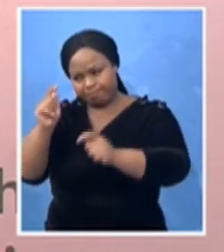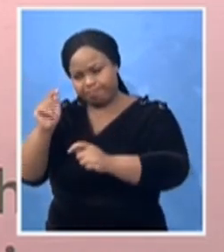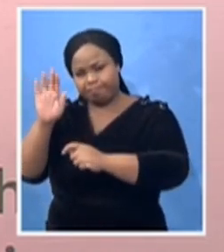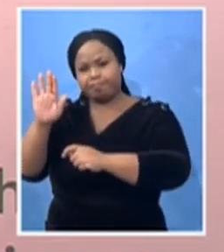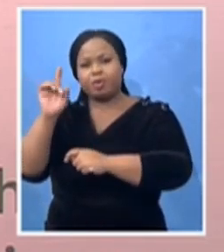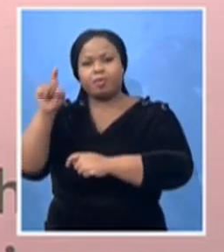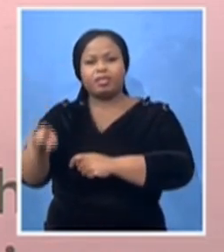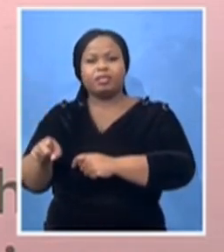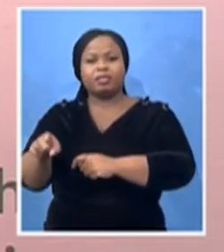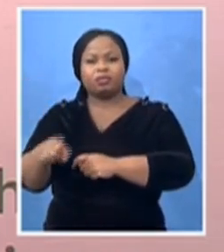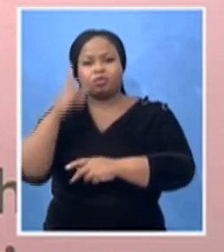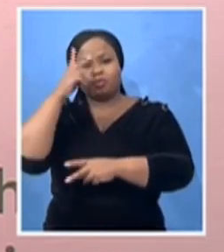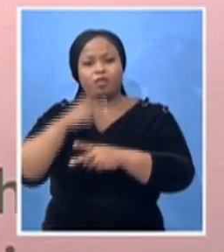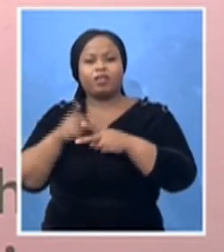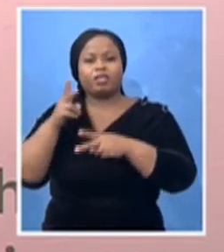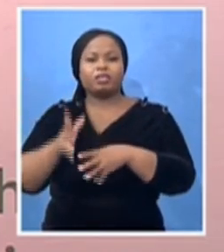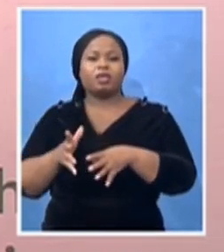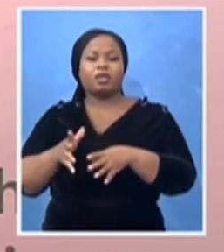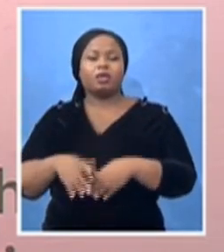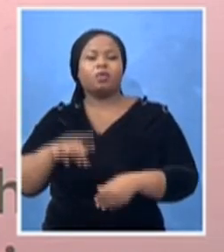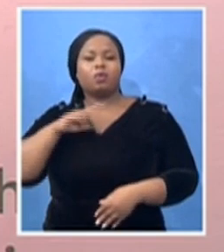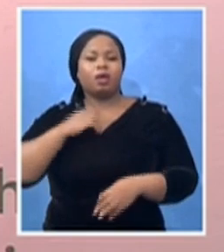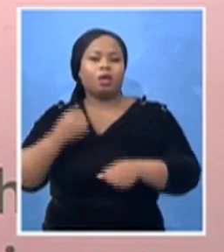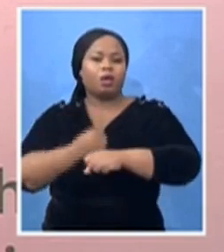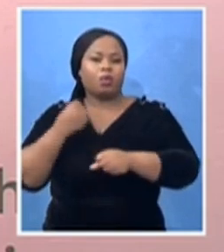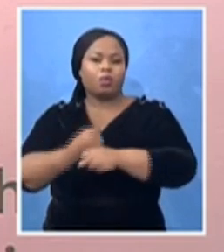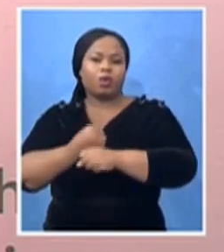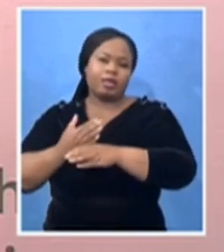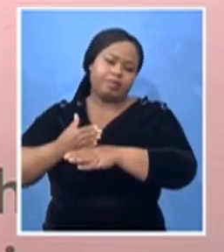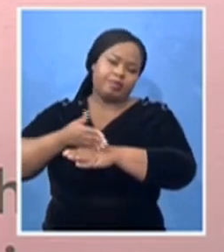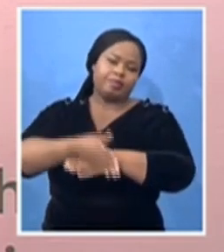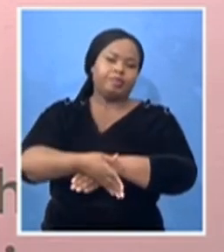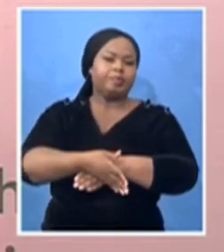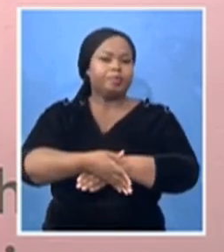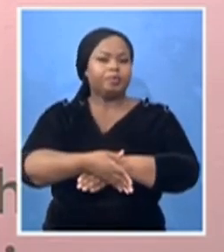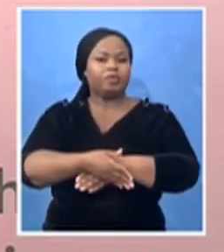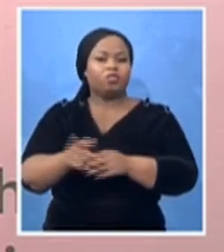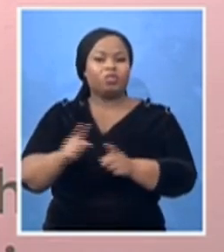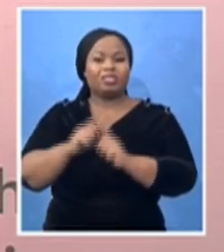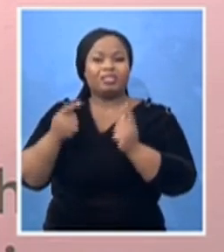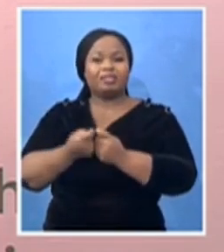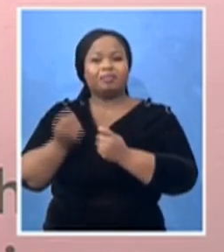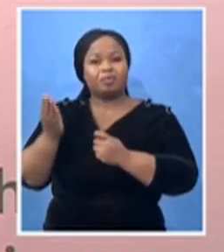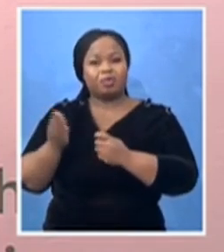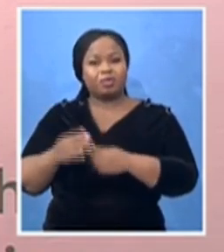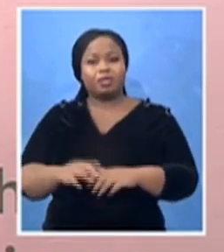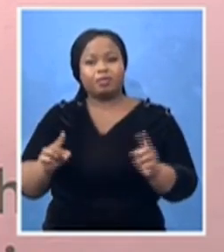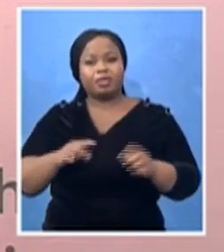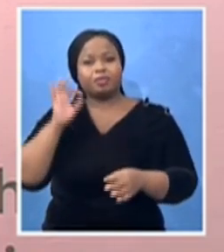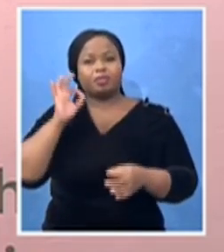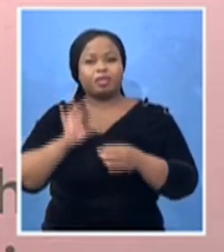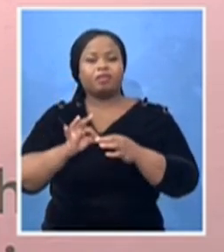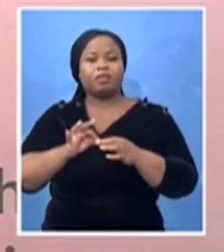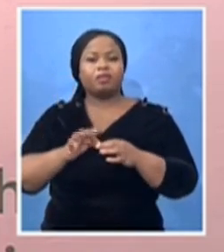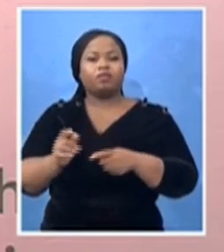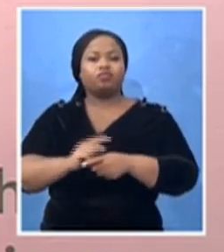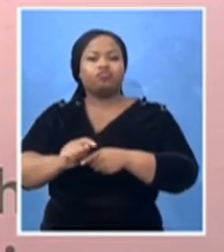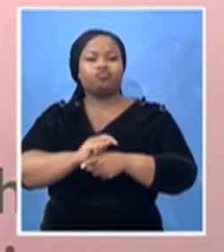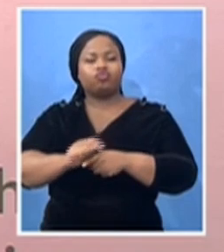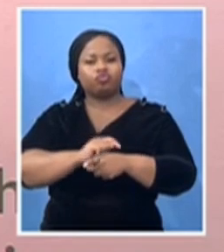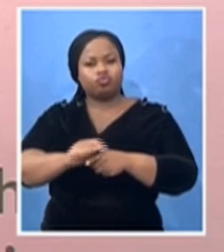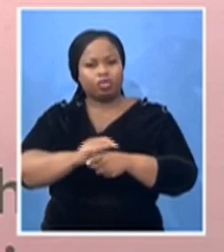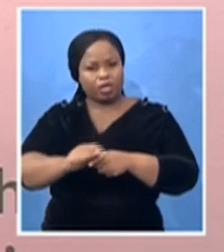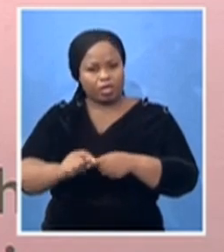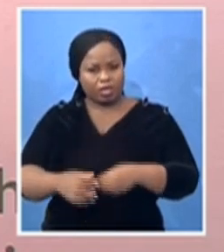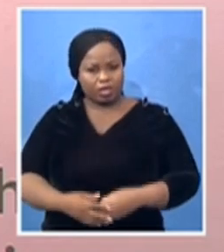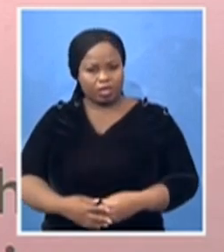that you and your team have done, but particularly the training of the many other intensive